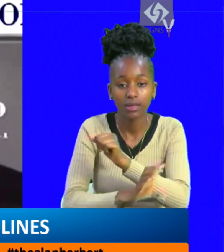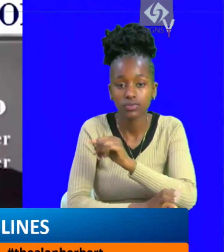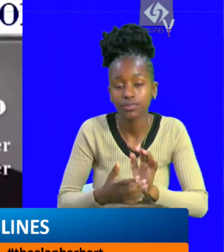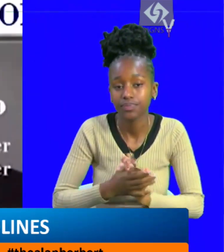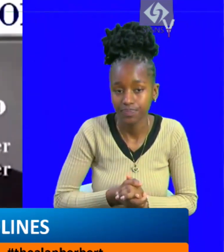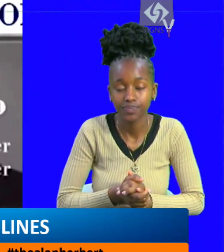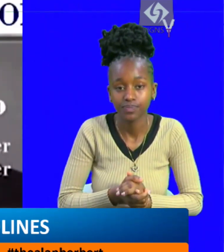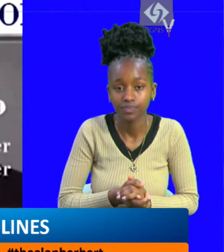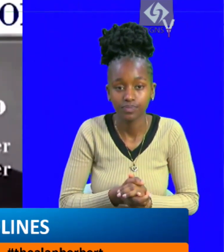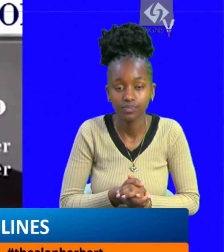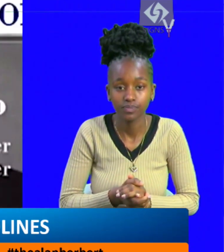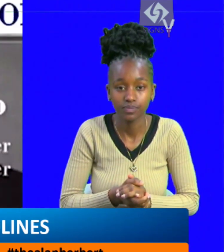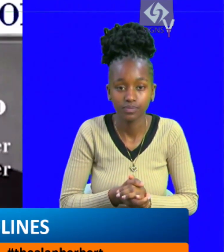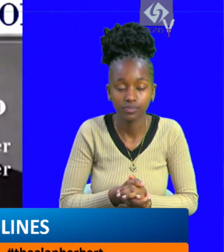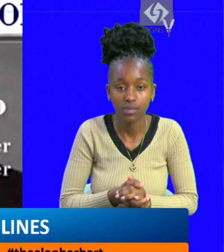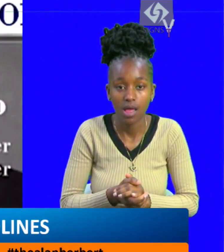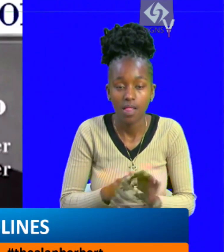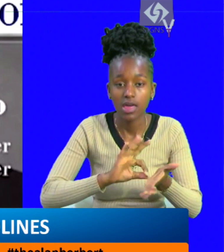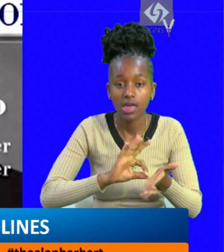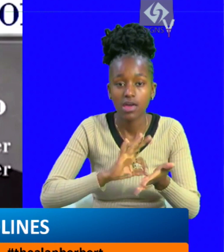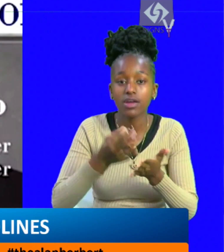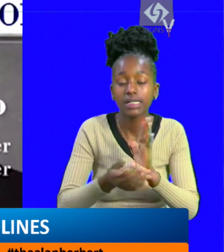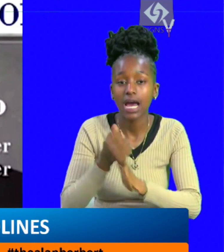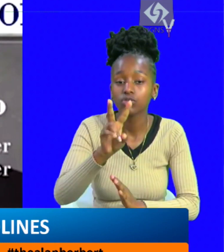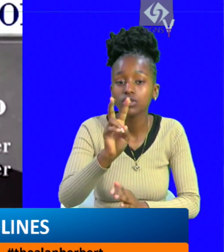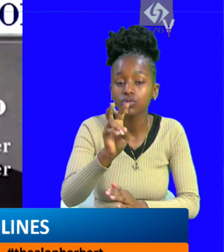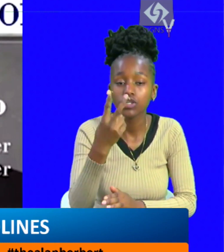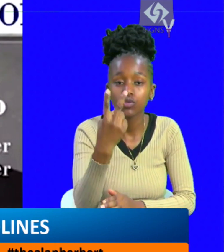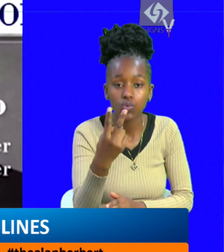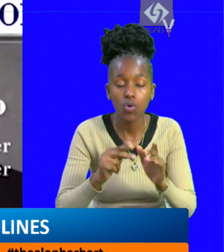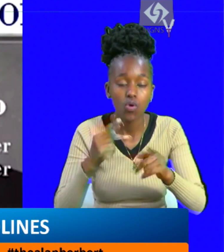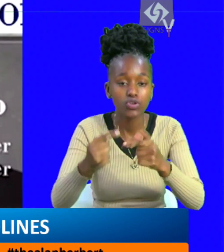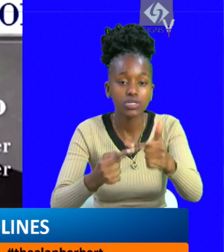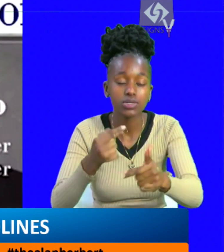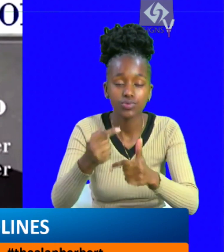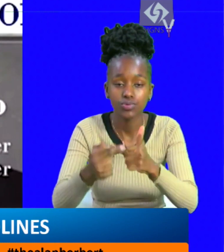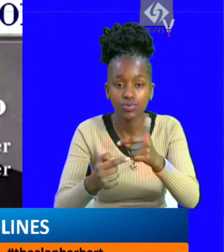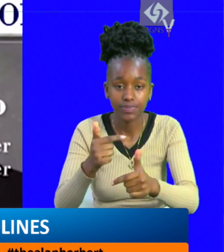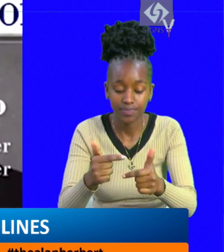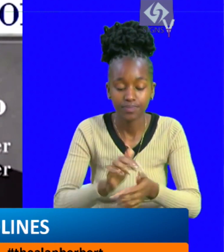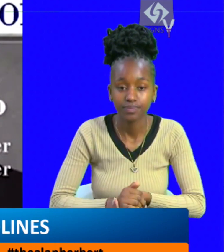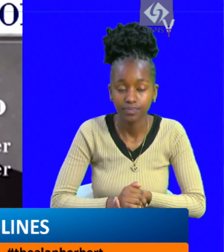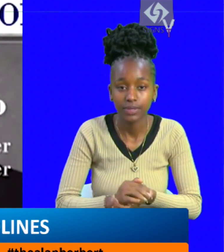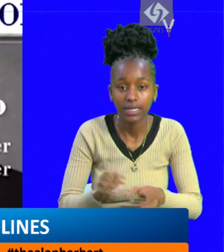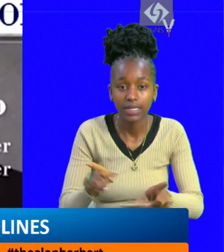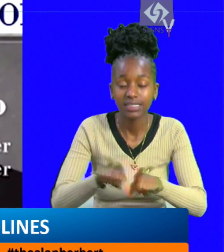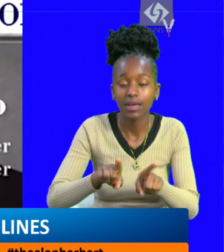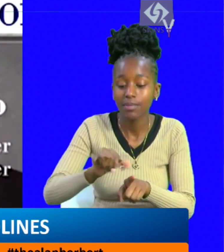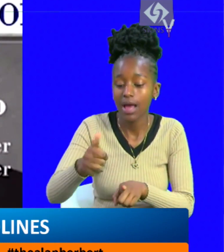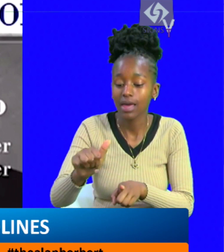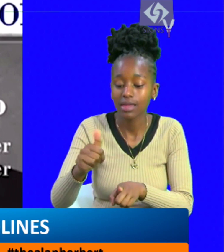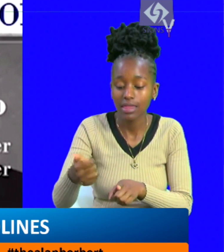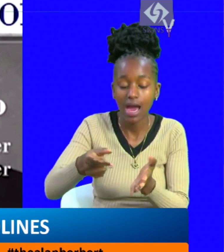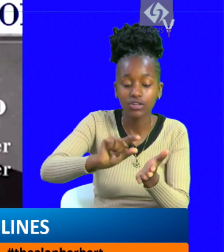financial crisis that they have precipitated in this country. This fear-mongering is misplaced. The Finance Act